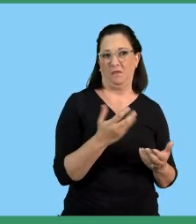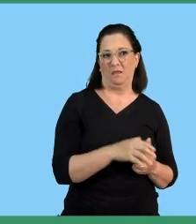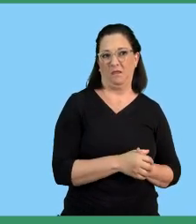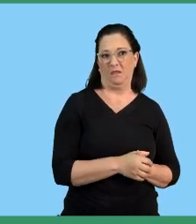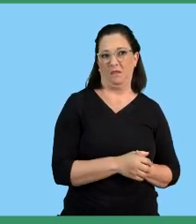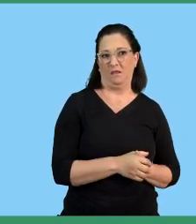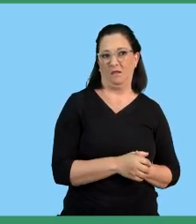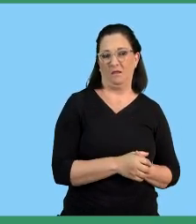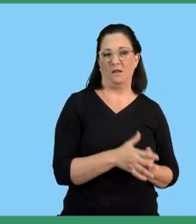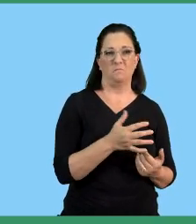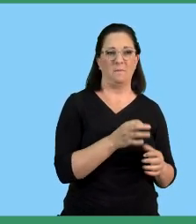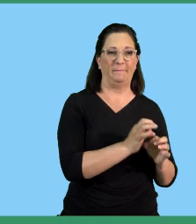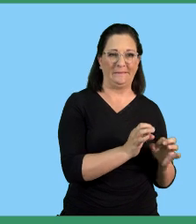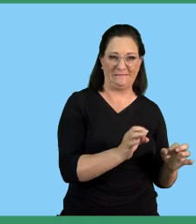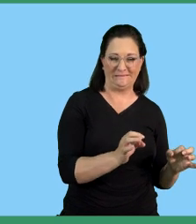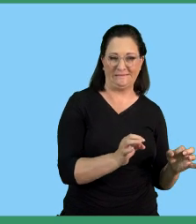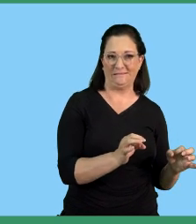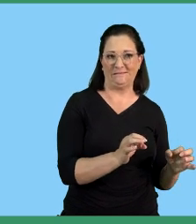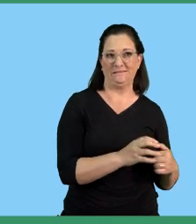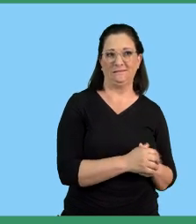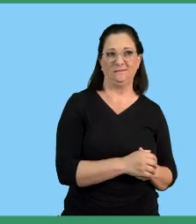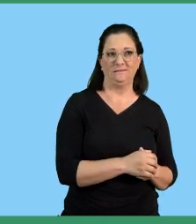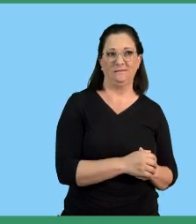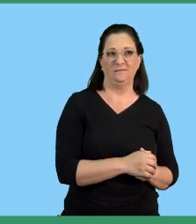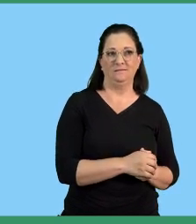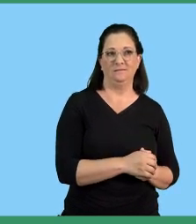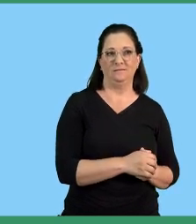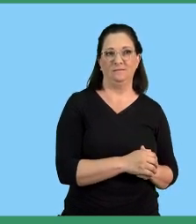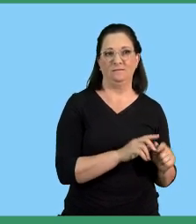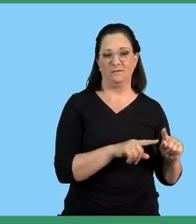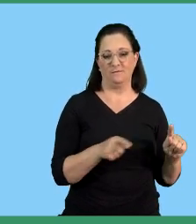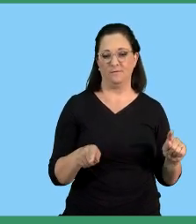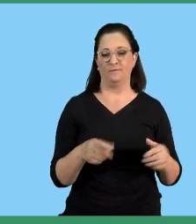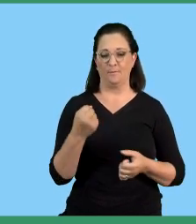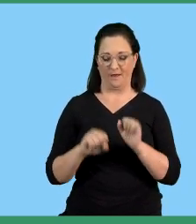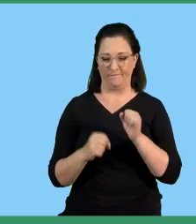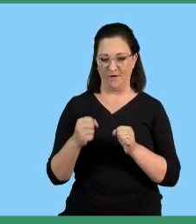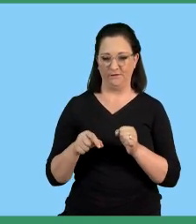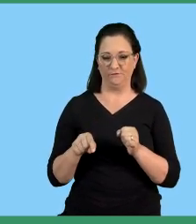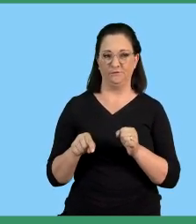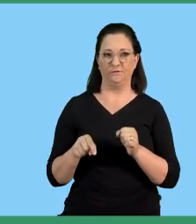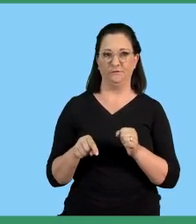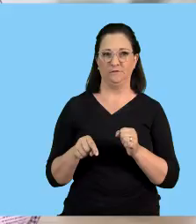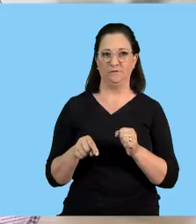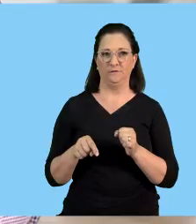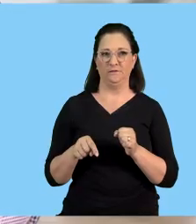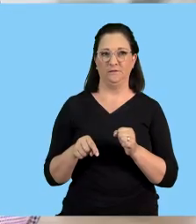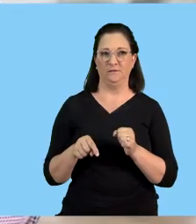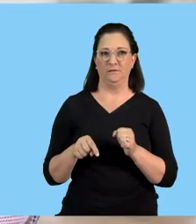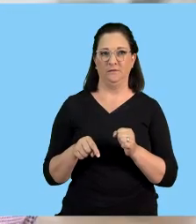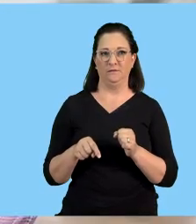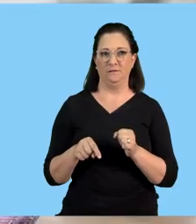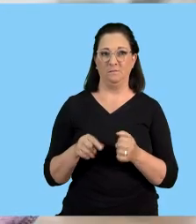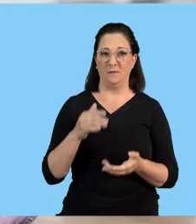fine. It's peas in the farm. You are farming peas, and then here manufacturer, you are manufacturing those